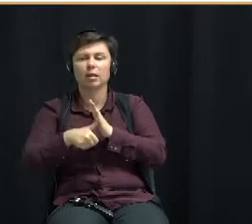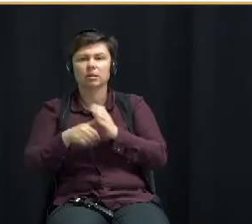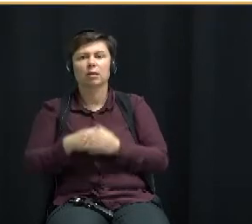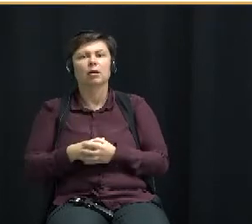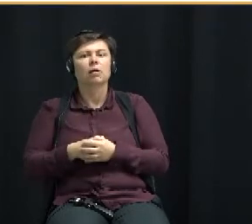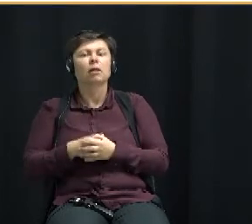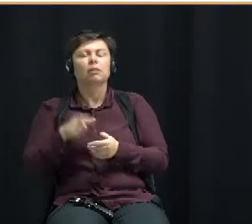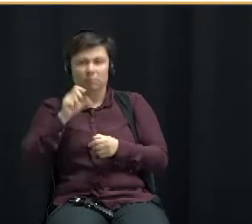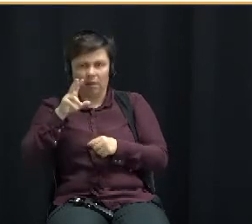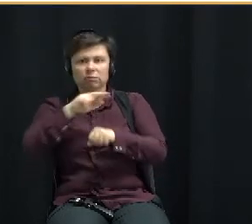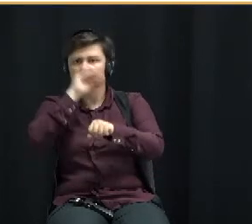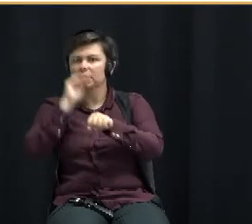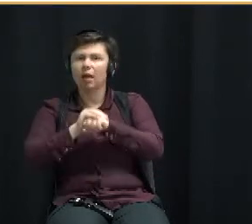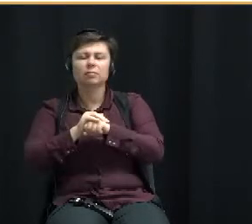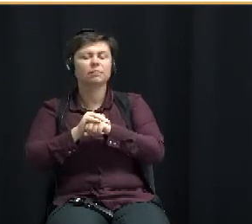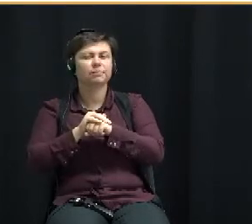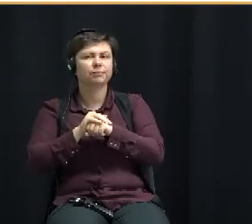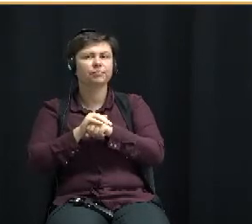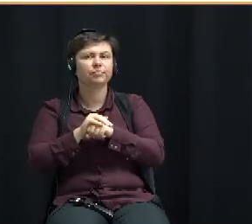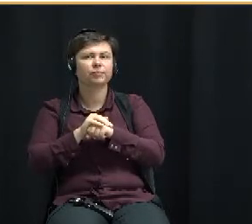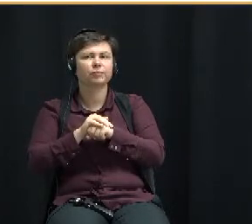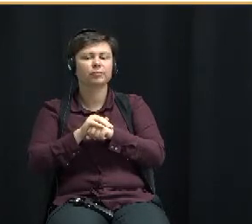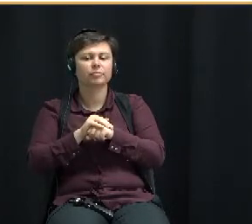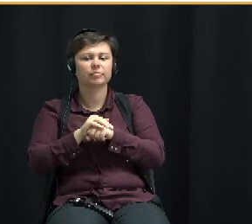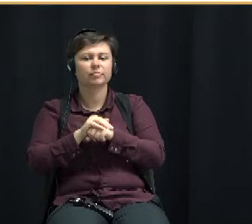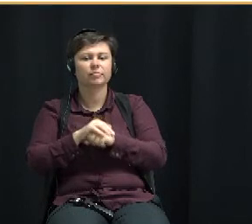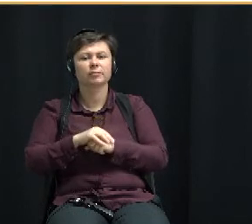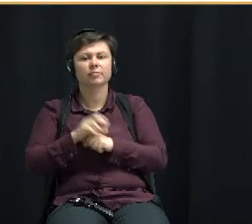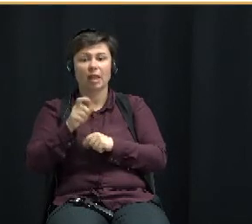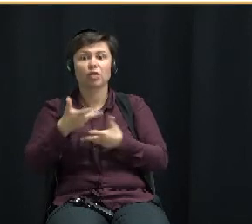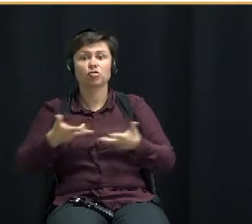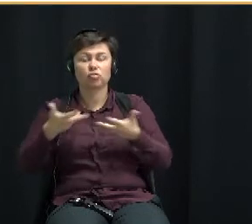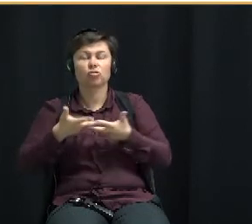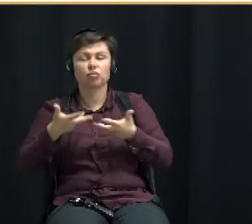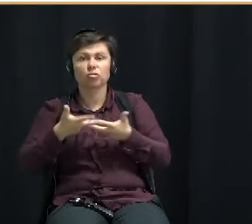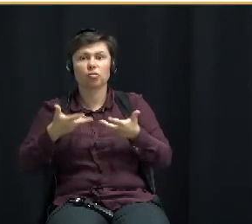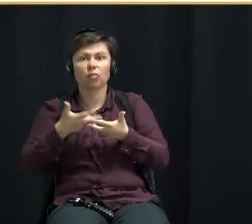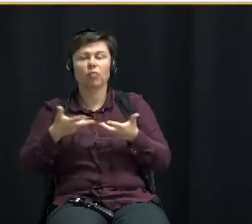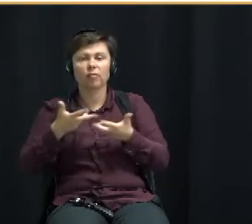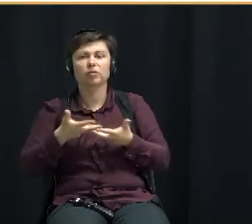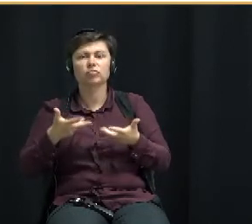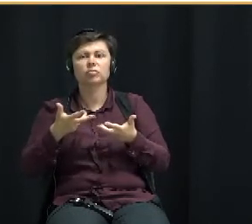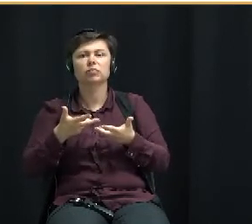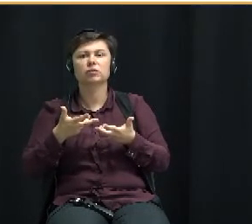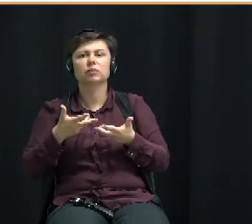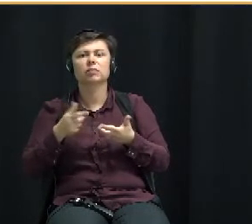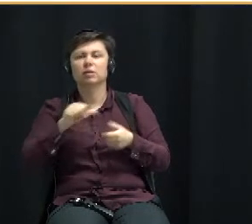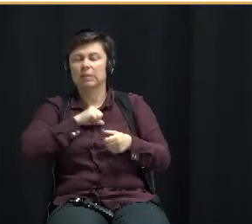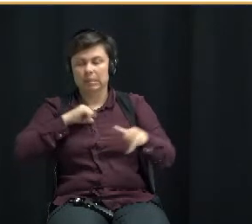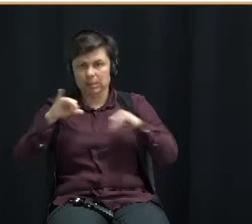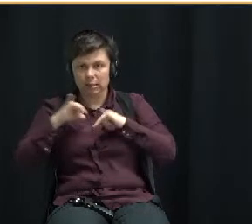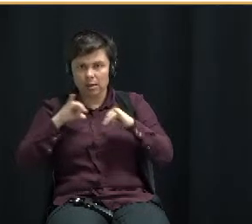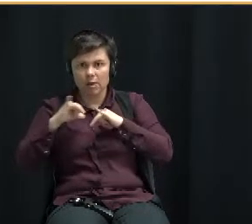Association for Local and Regional Authorities, has a network for universal design between municipalities